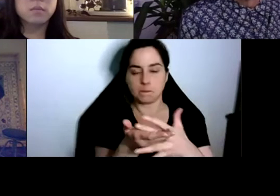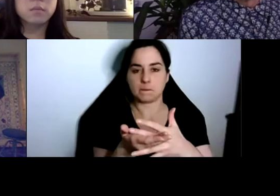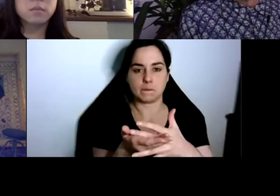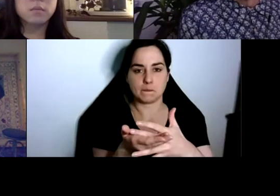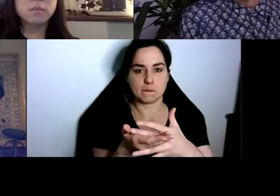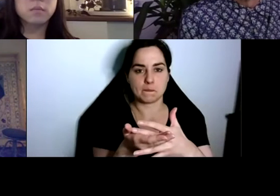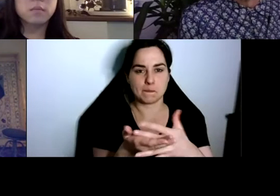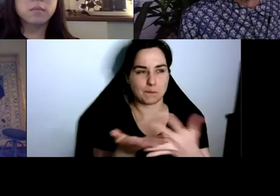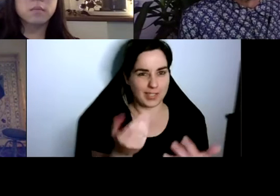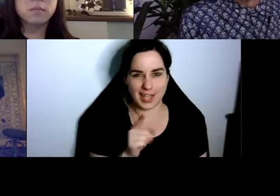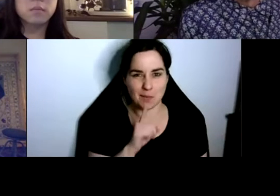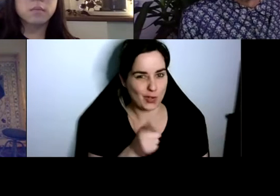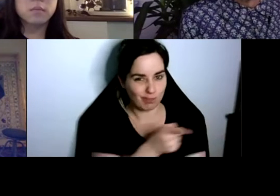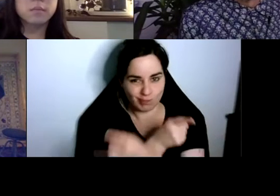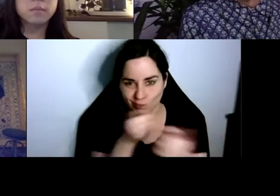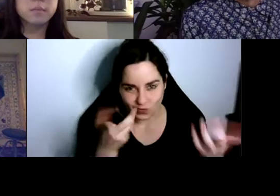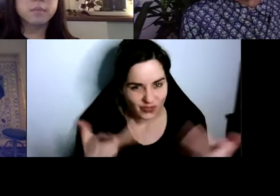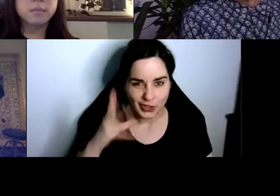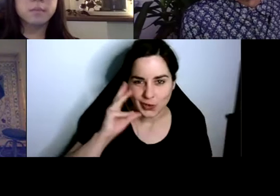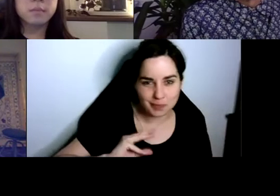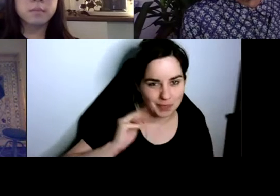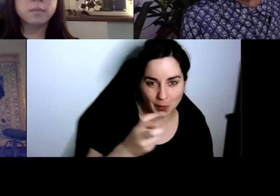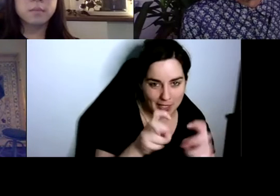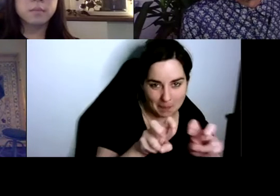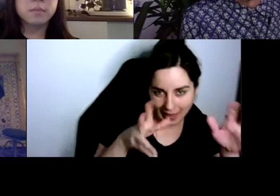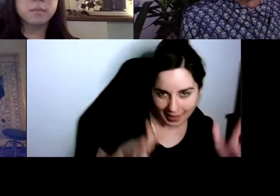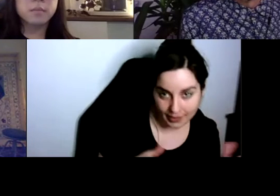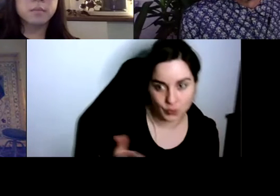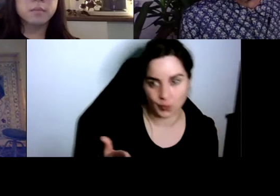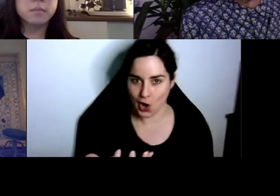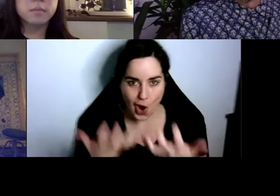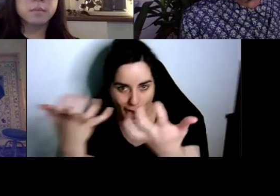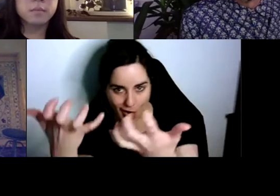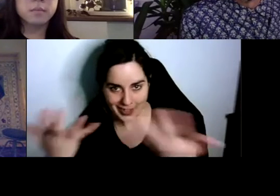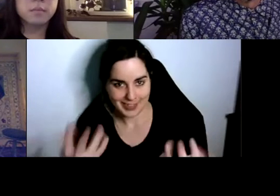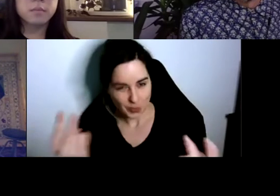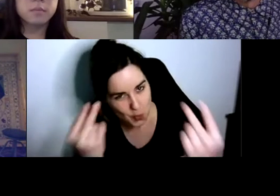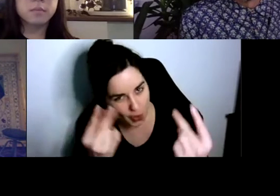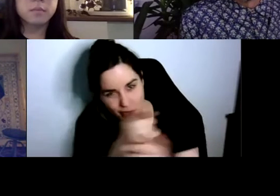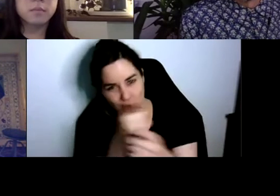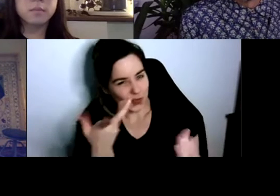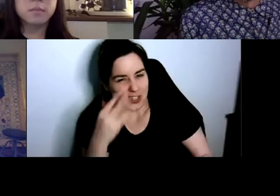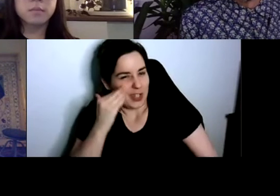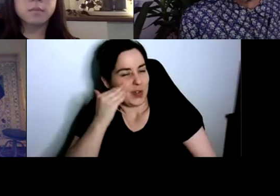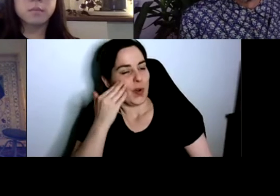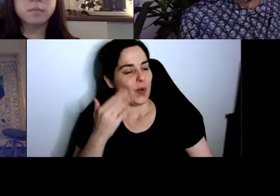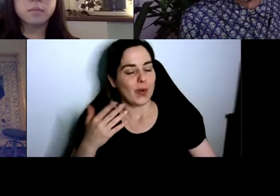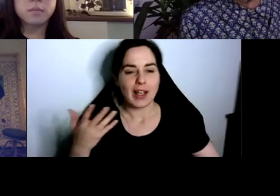you know, on the panel knows, and many of you know, our audience members know, as soon as you're